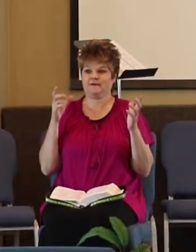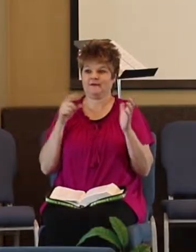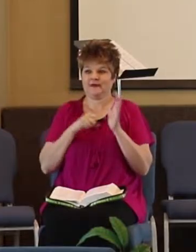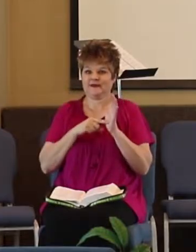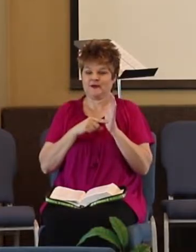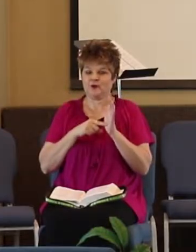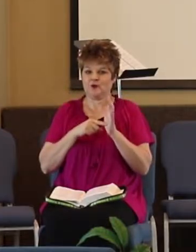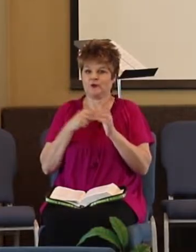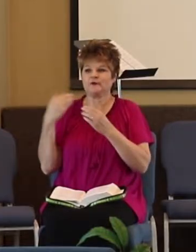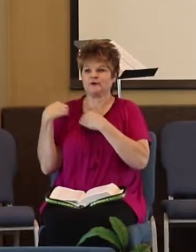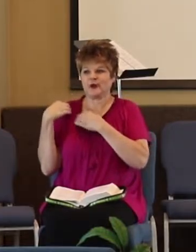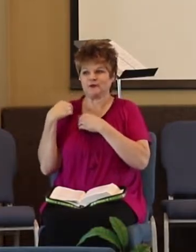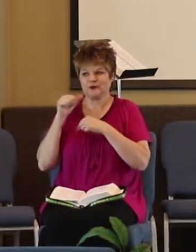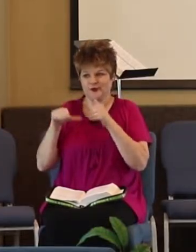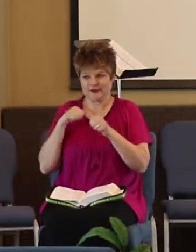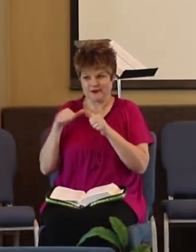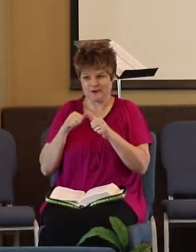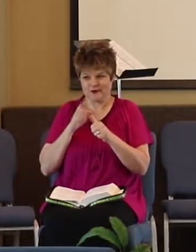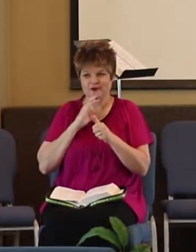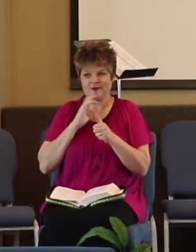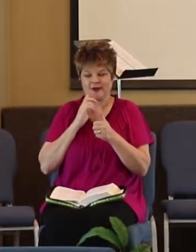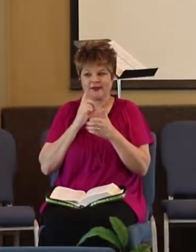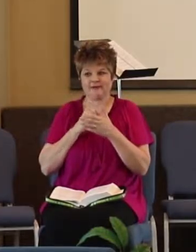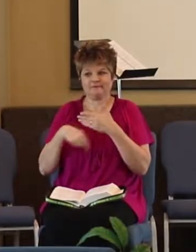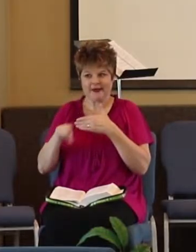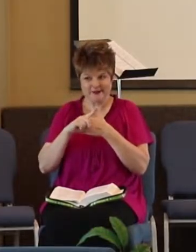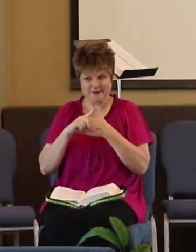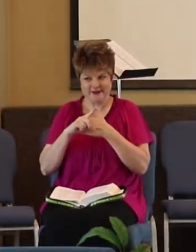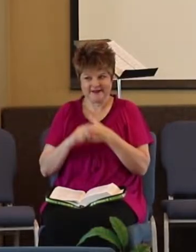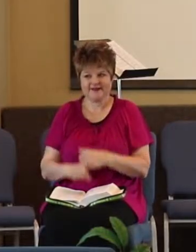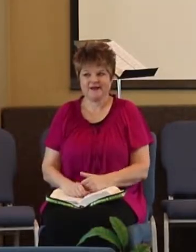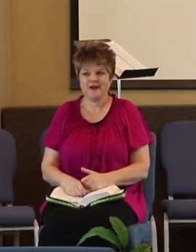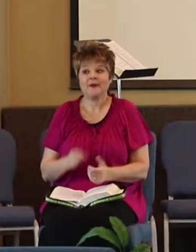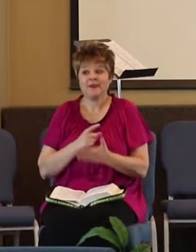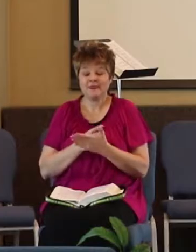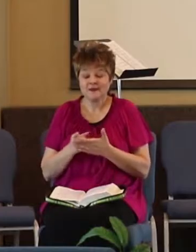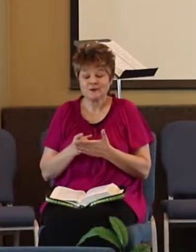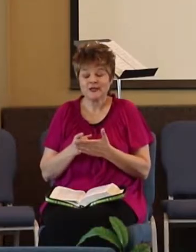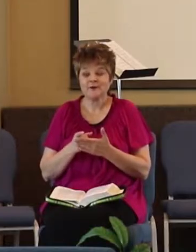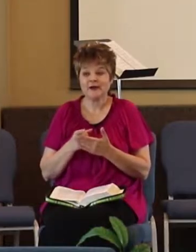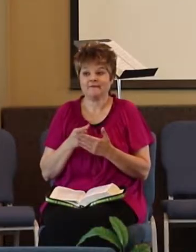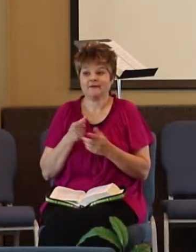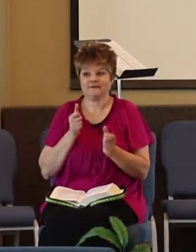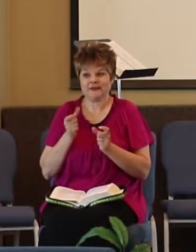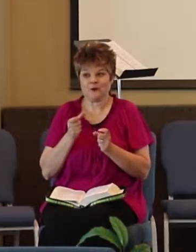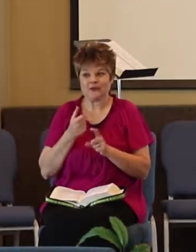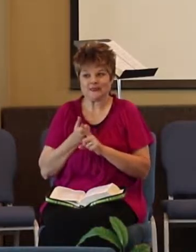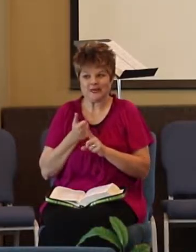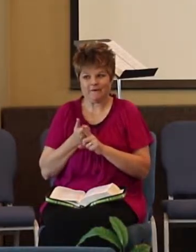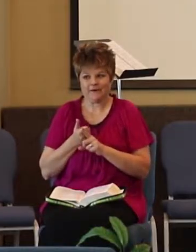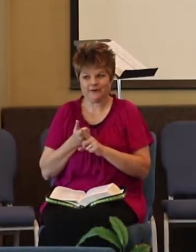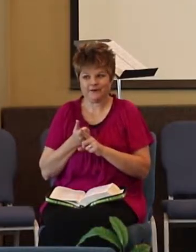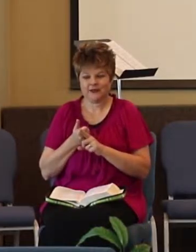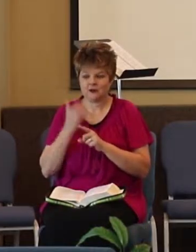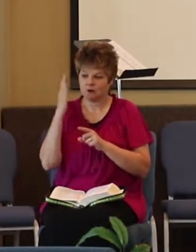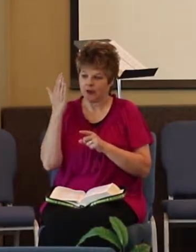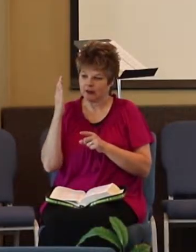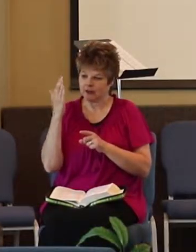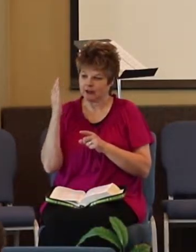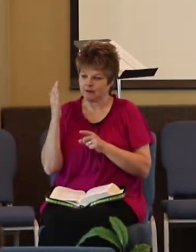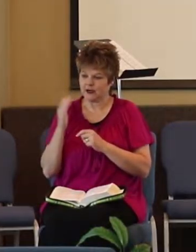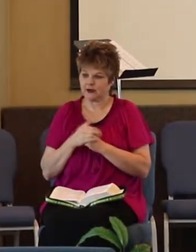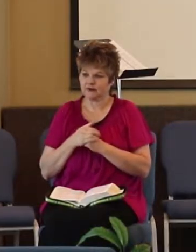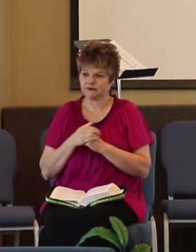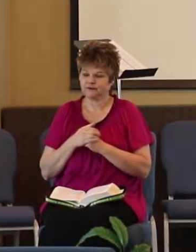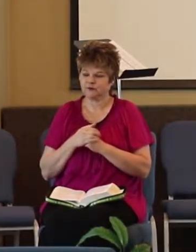other. We're going to get to that next week. But this week, we have to deal with self. See, if we look in the mirror and we're kind of